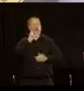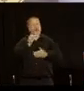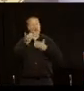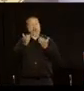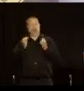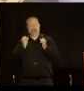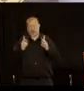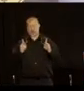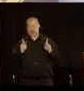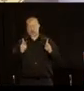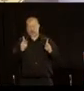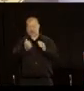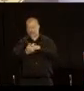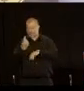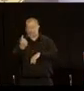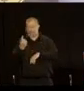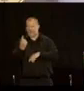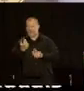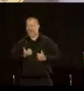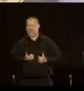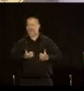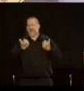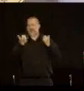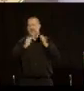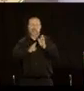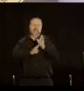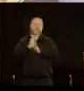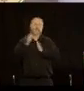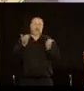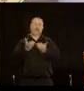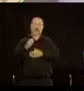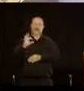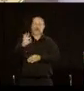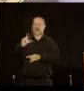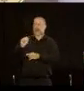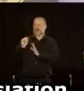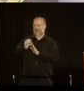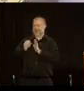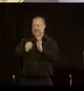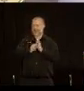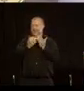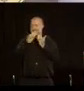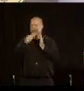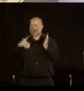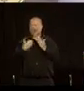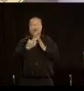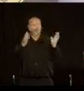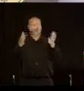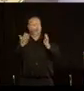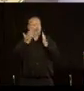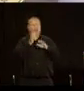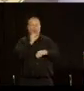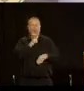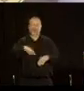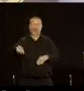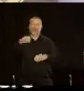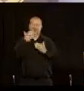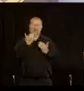provide opportunities for everyone to live and thrive here in the state of Florida. Thank you all so much. May God bless